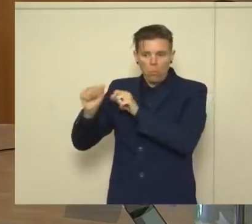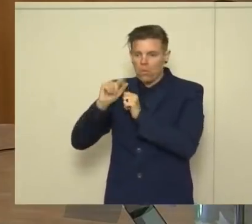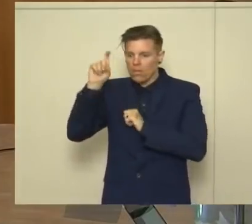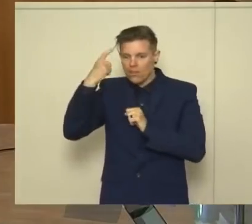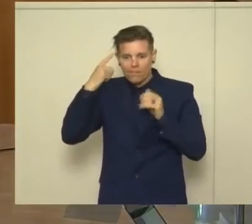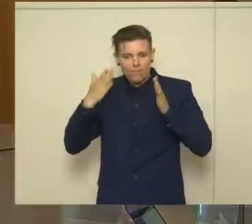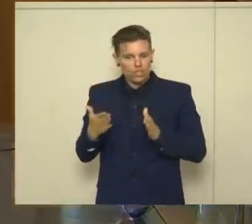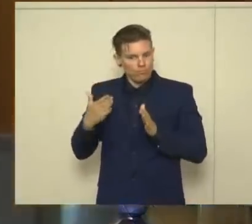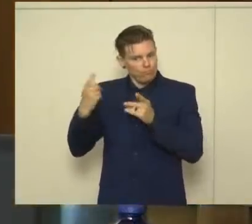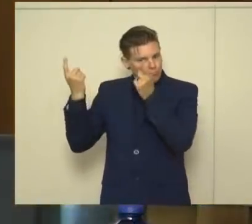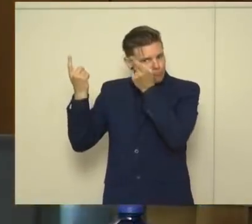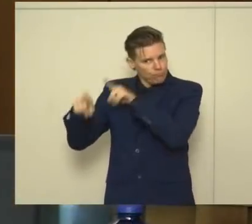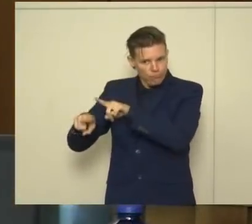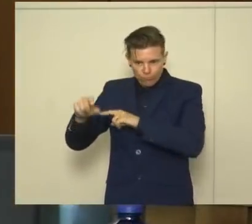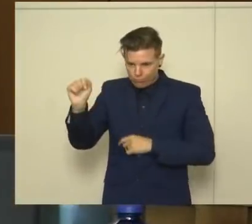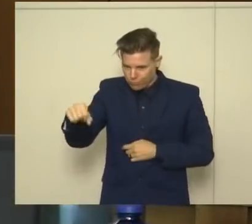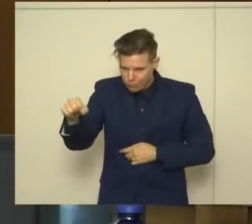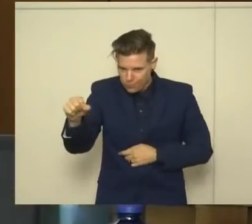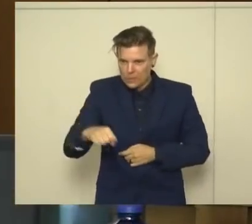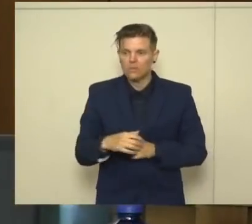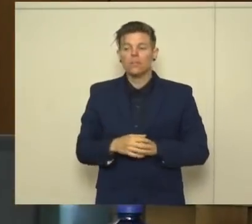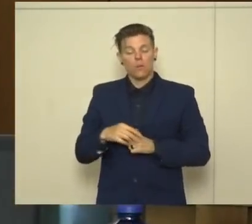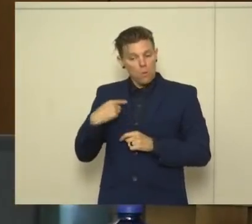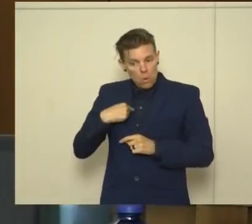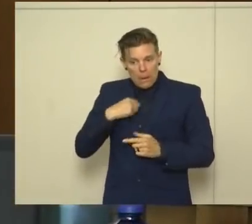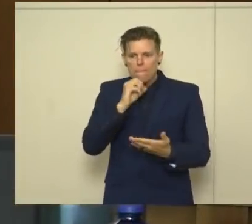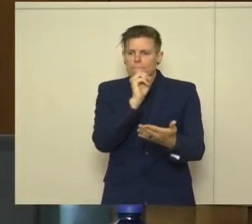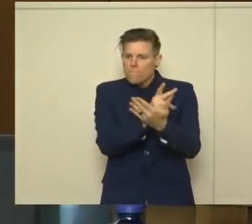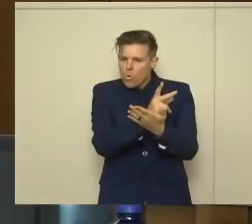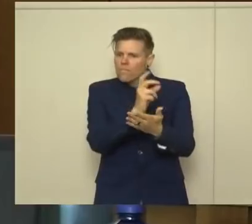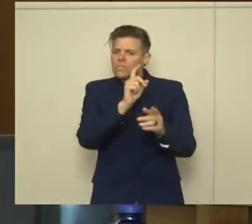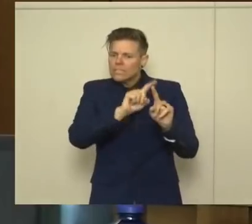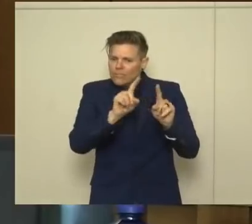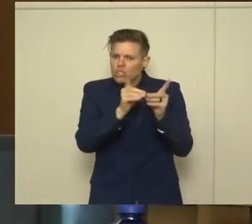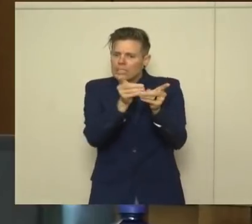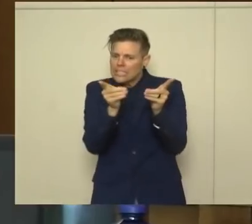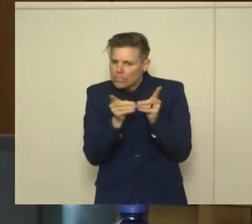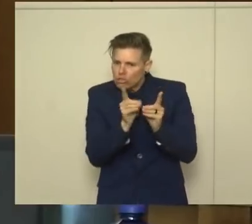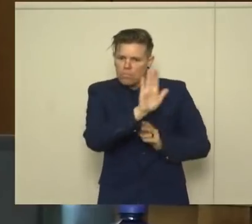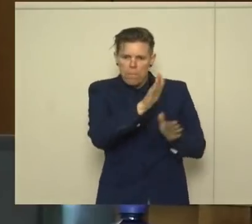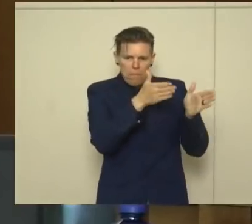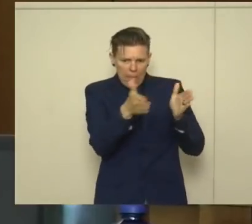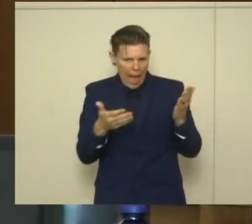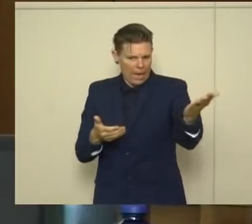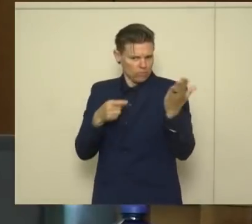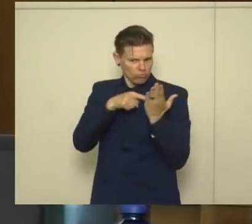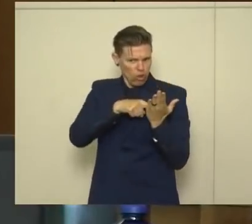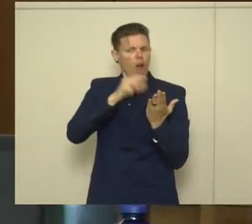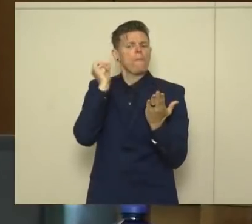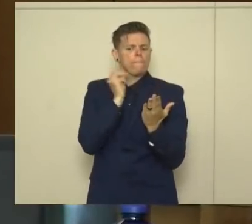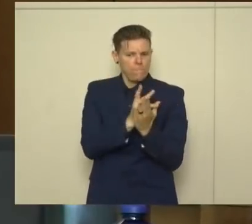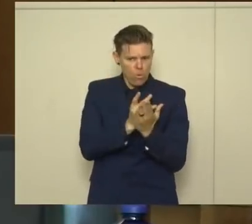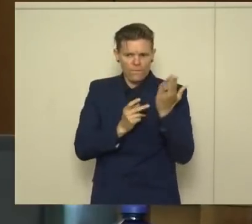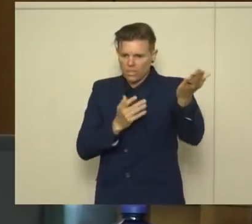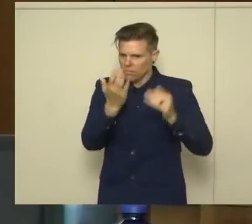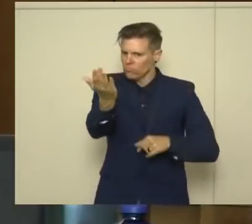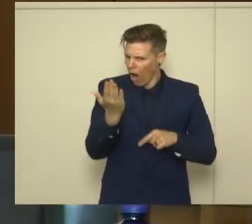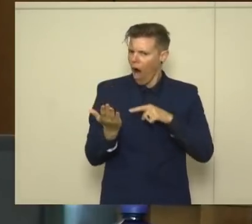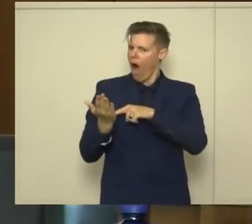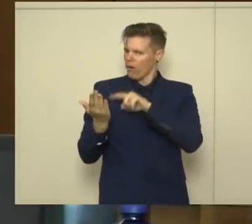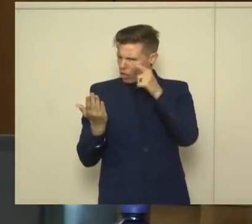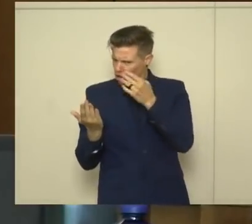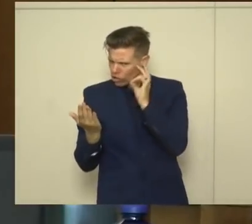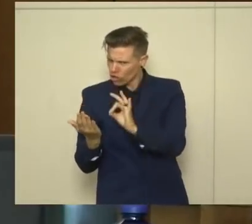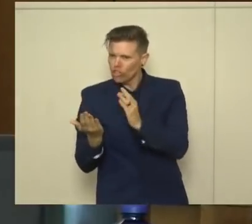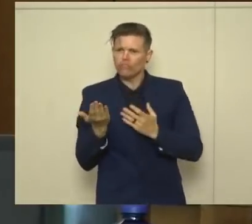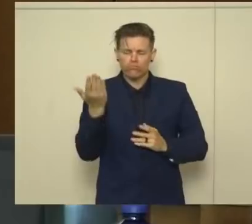where we're approving plans that look good on paper, but it can't just stop there. Both we